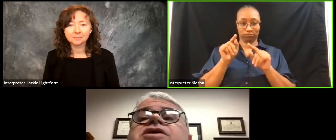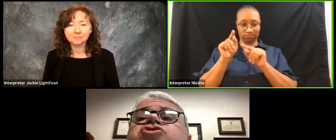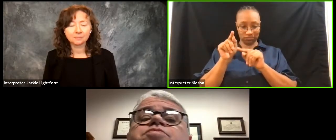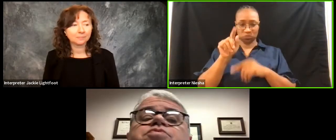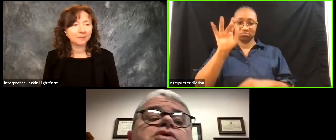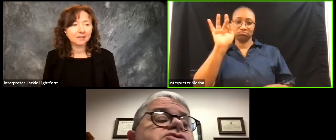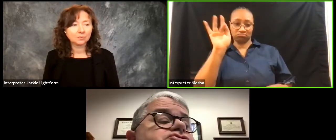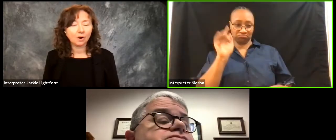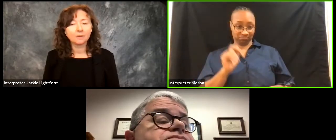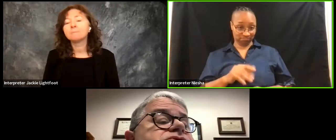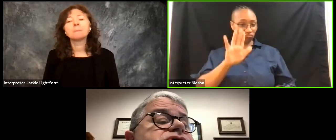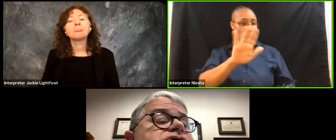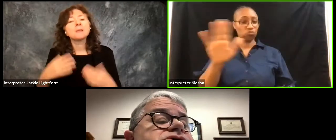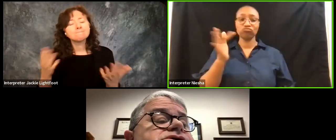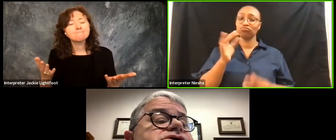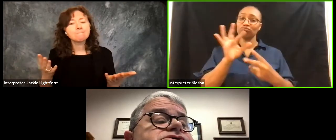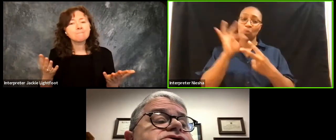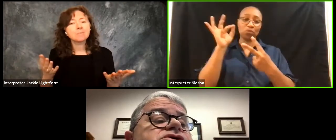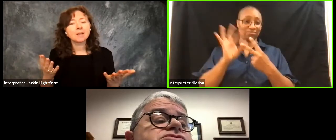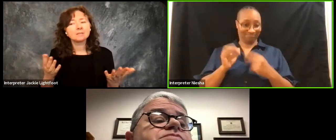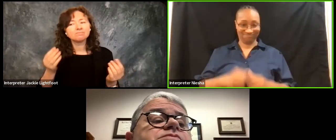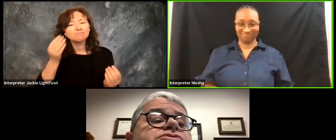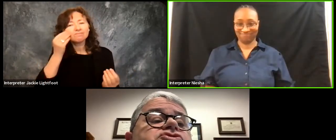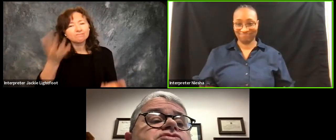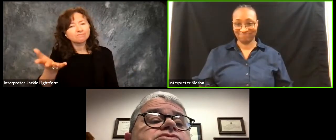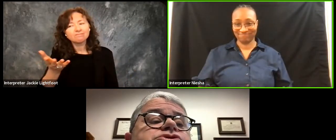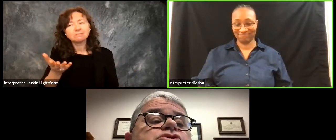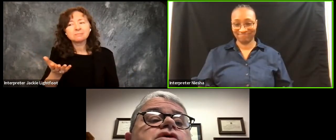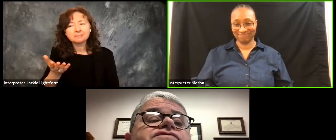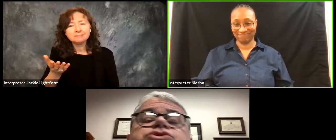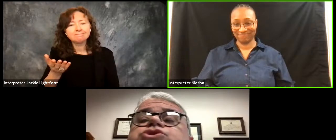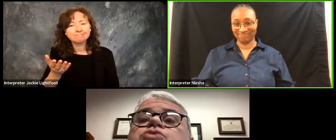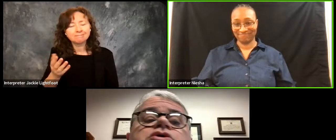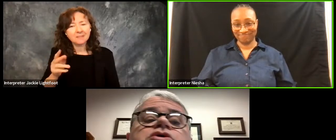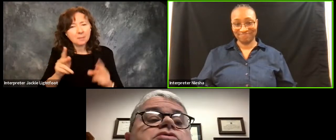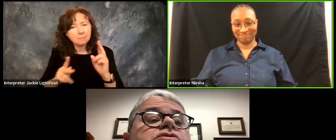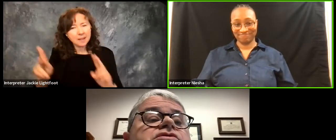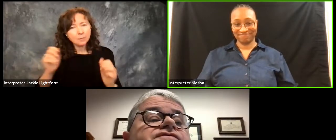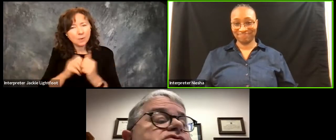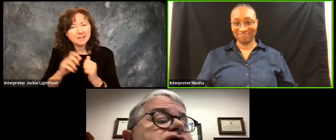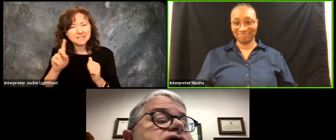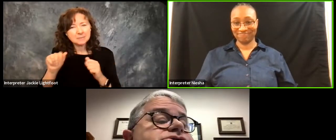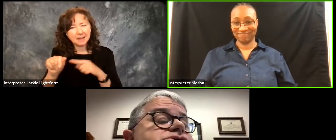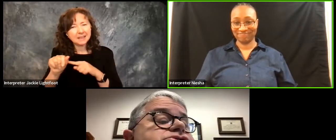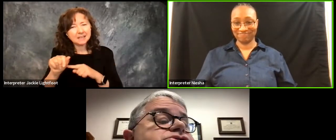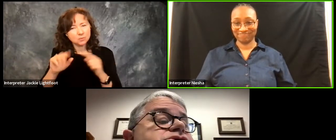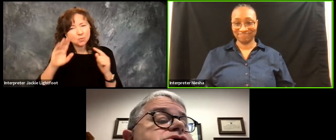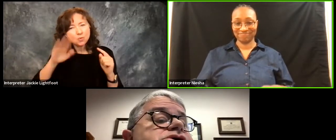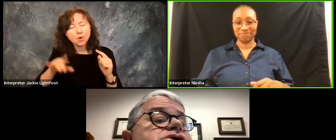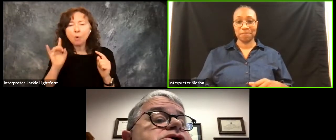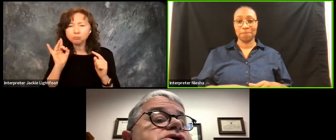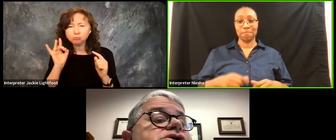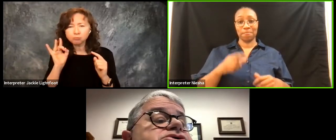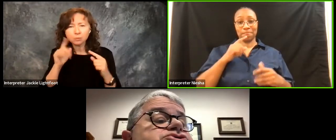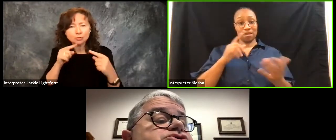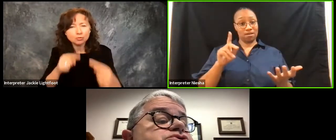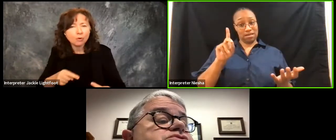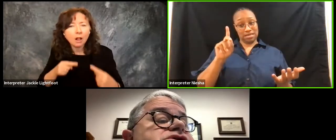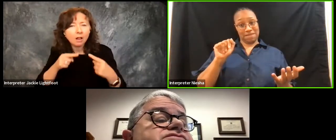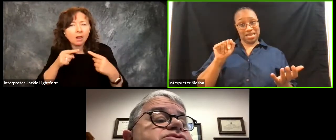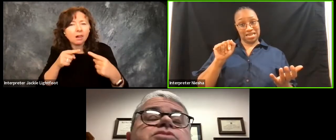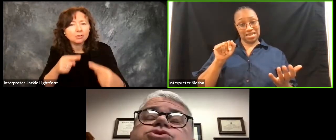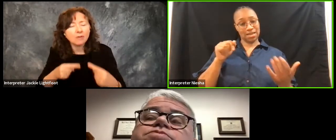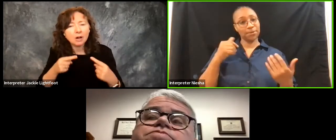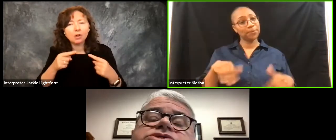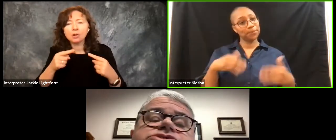It may not surprise you to hear that people with disabilities often struggle for access